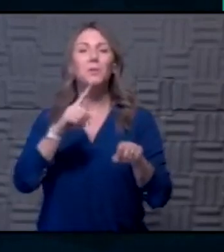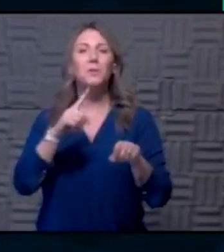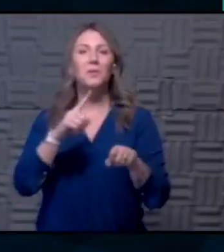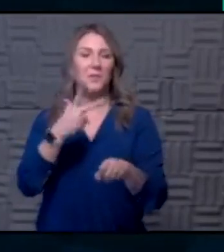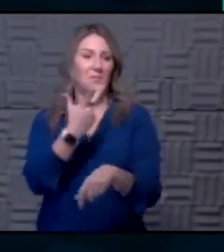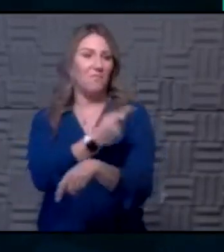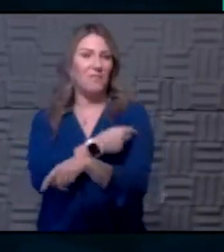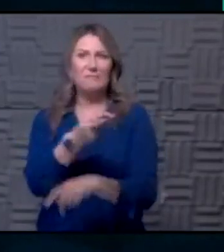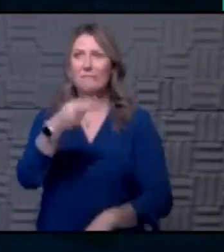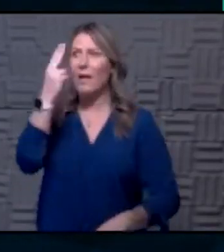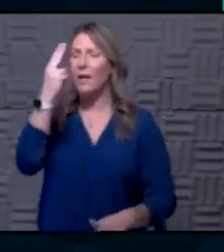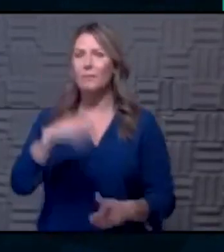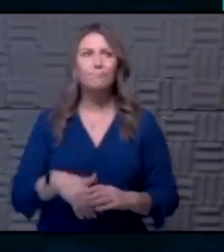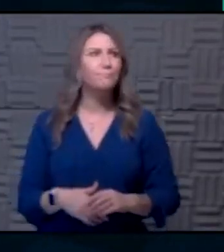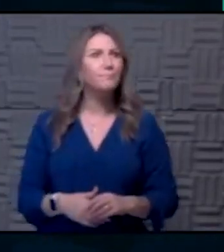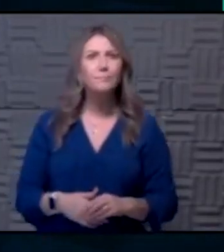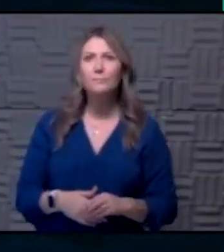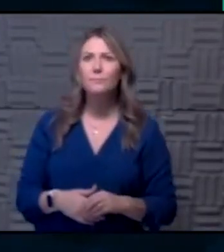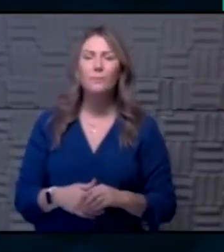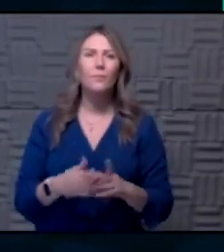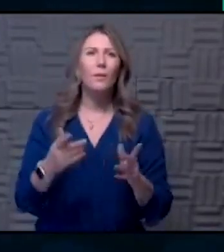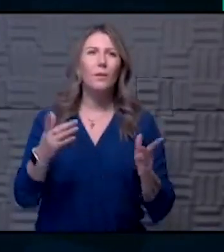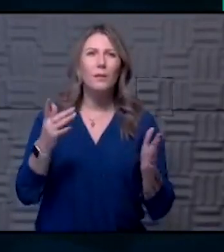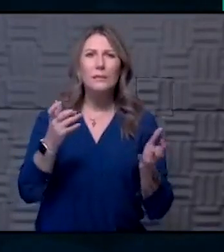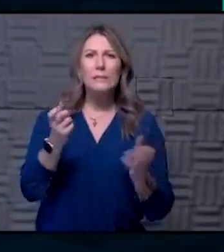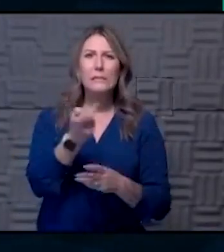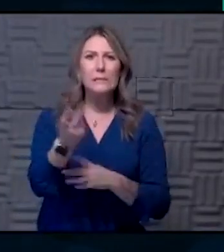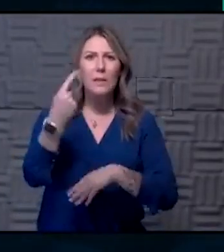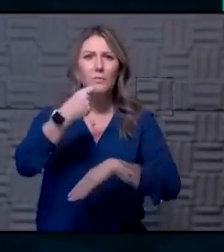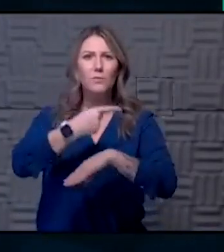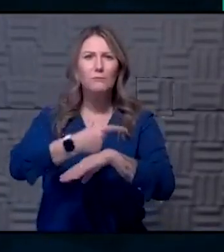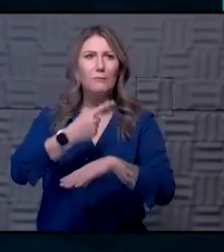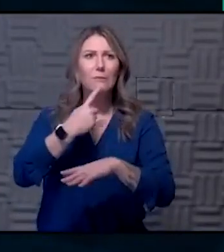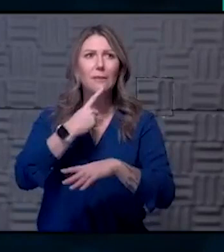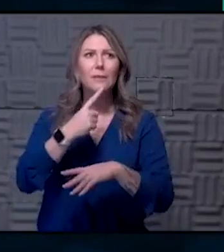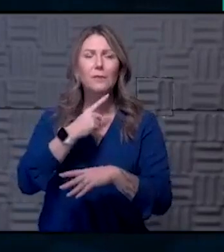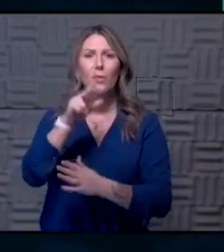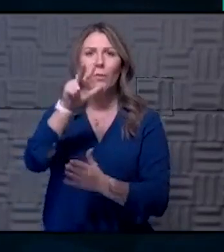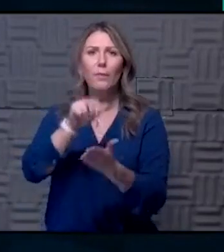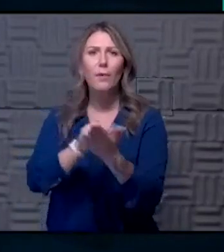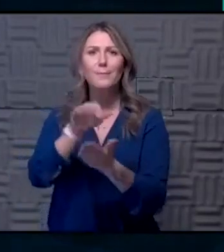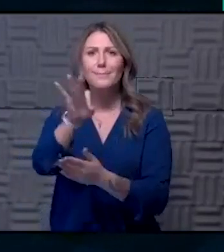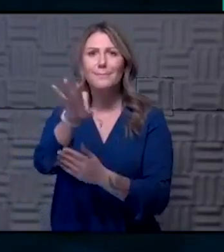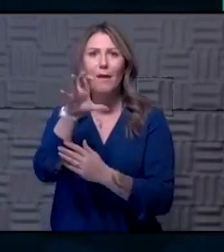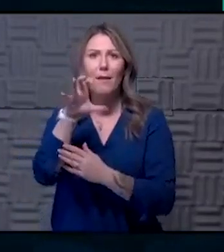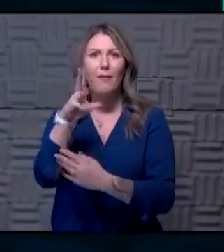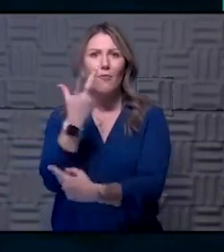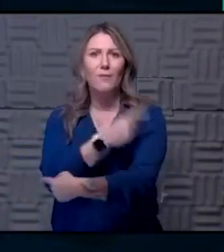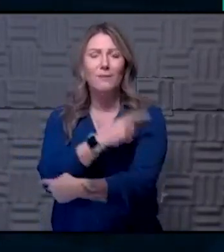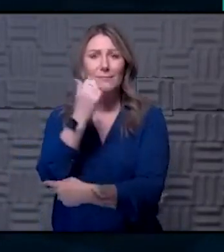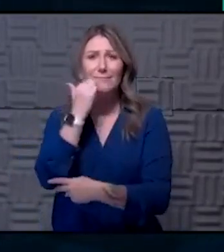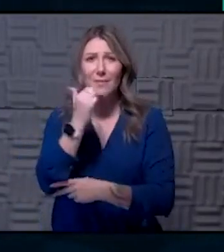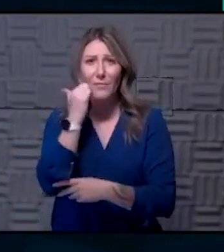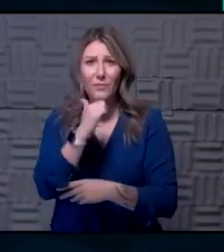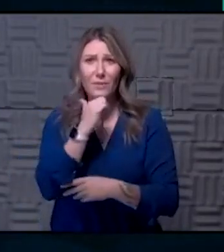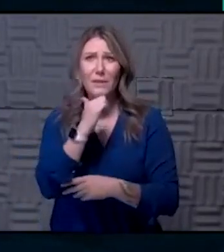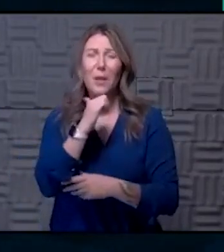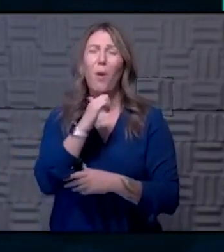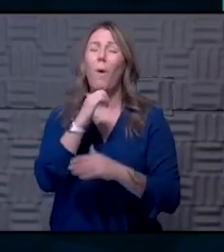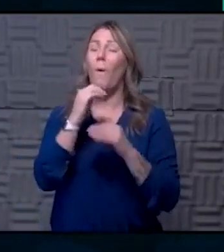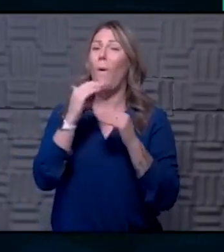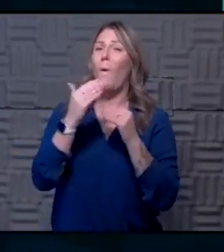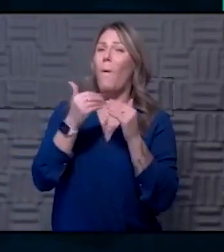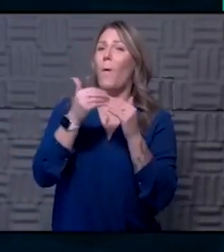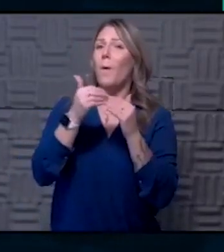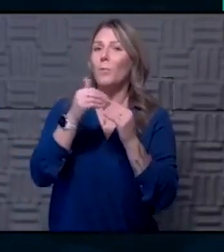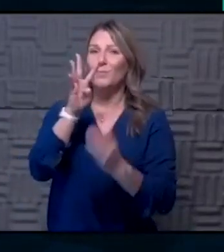as high as we went several days with 3,900 vaccinations a day. We are about touching 4,000 when